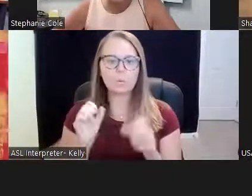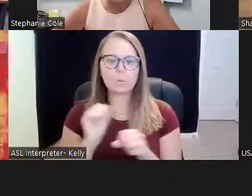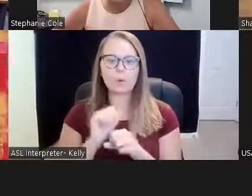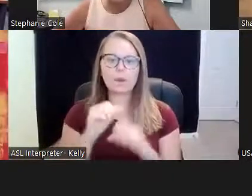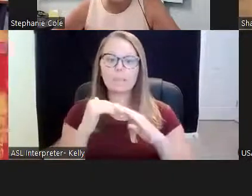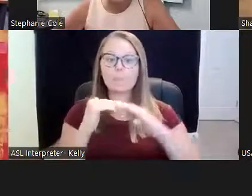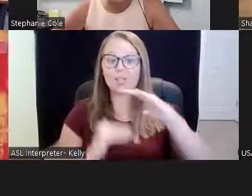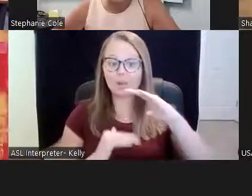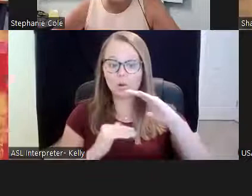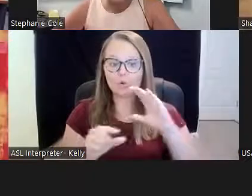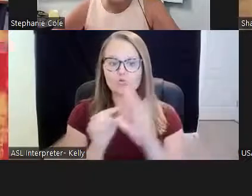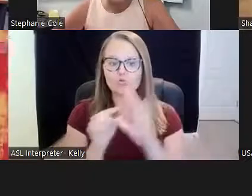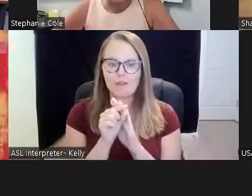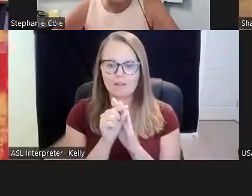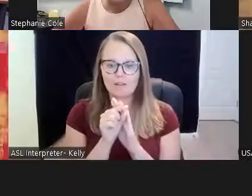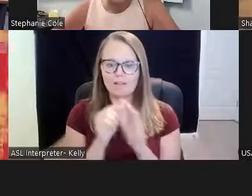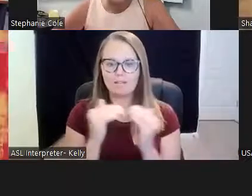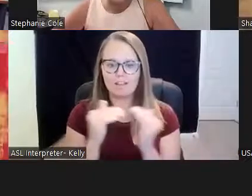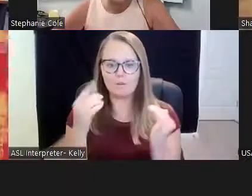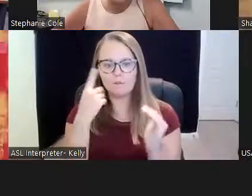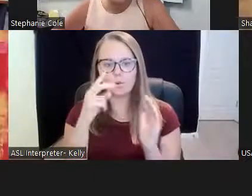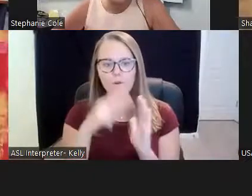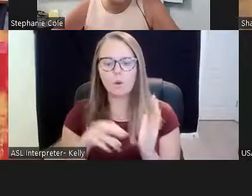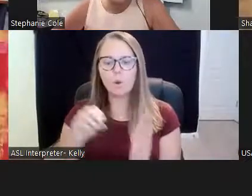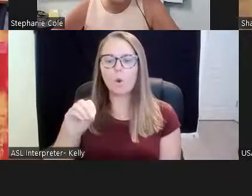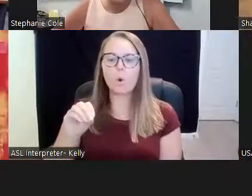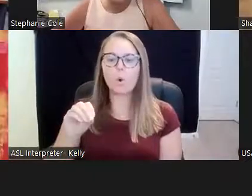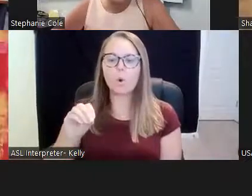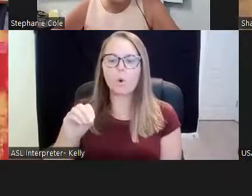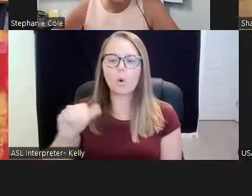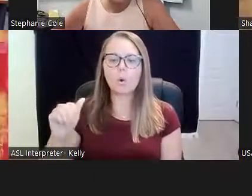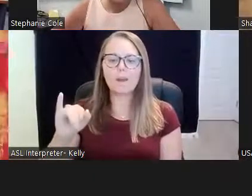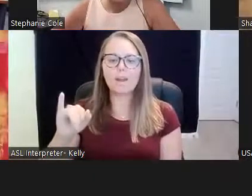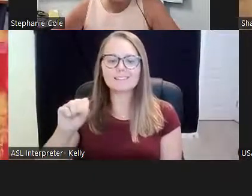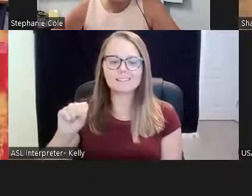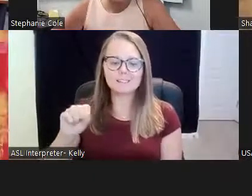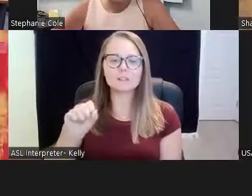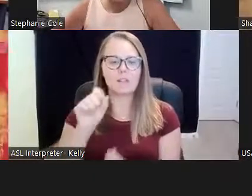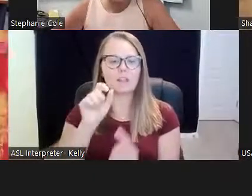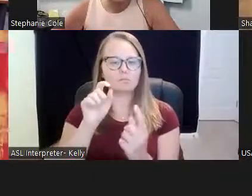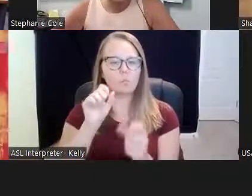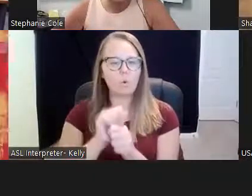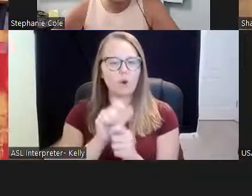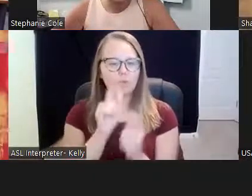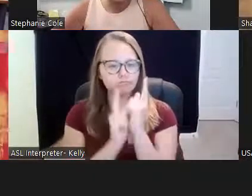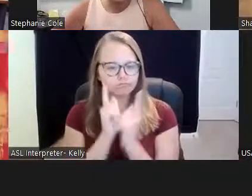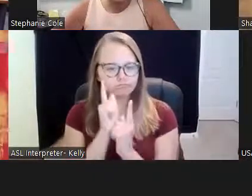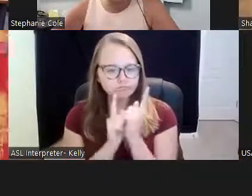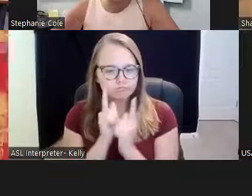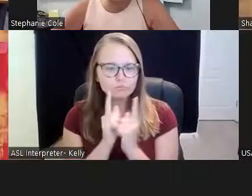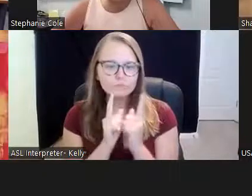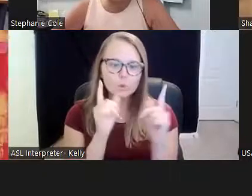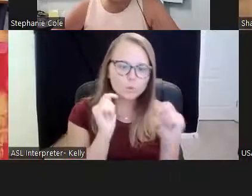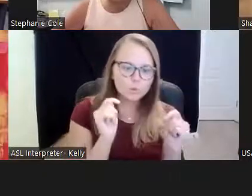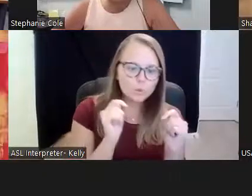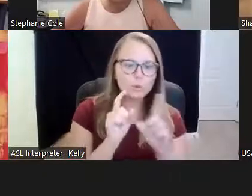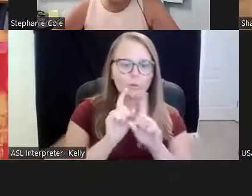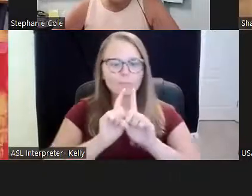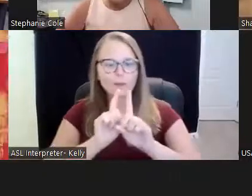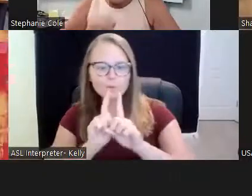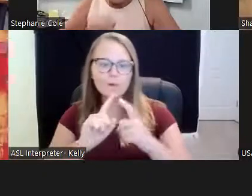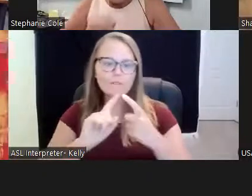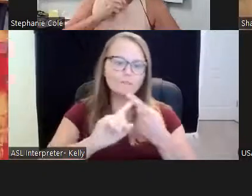grade level in reading. OASIS tutors are volunteers working with children one-on-one each week as tutors, mentors, and